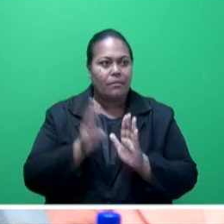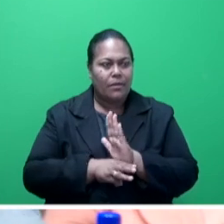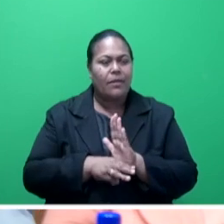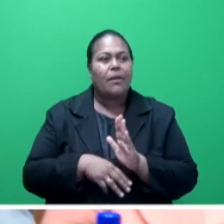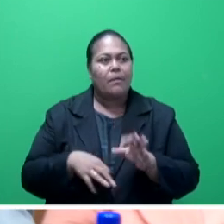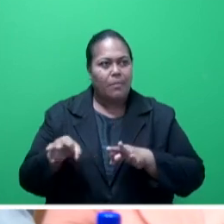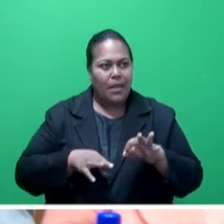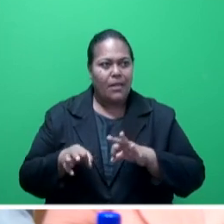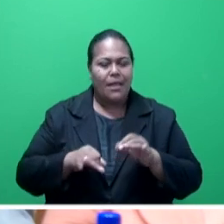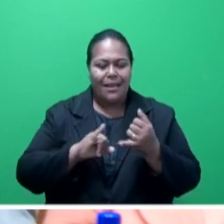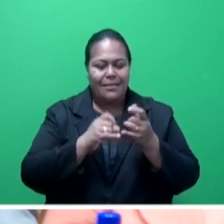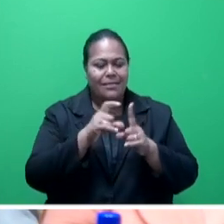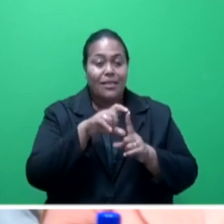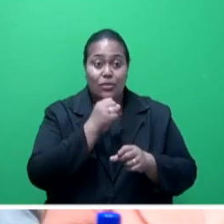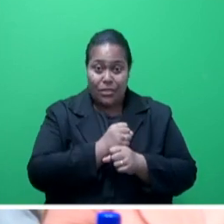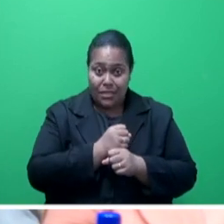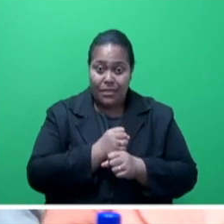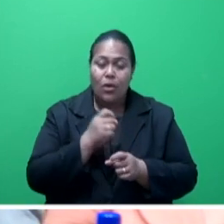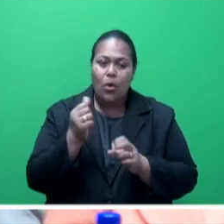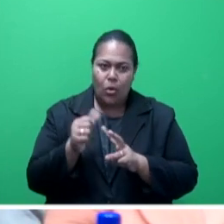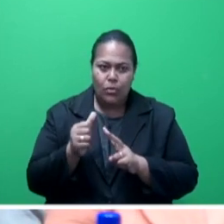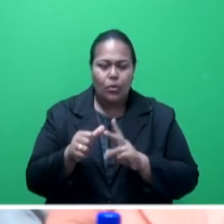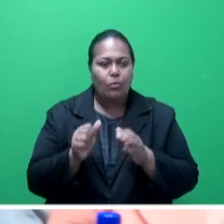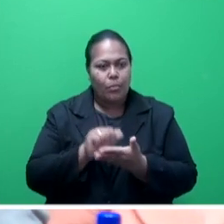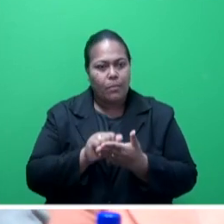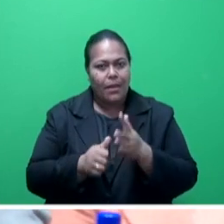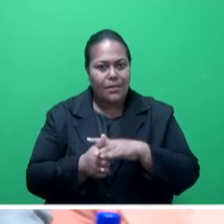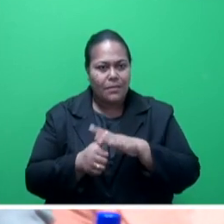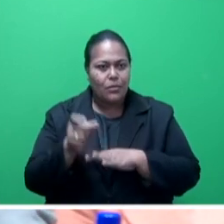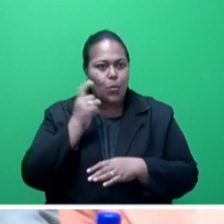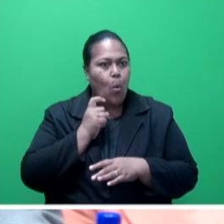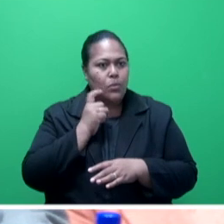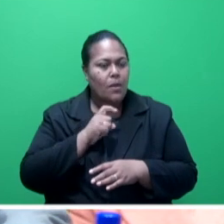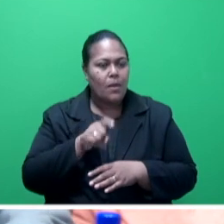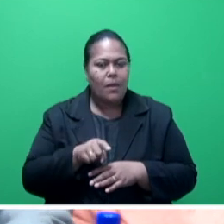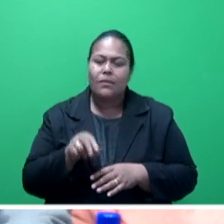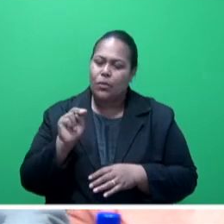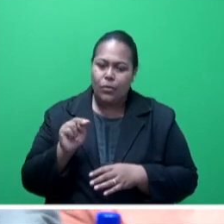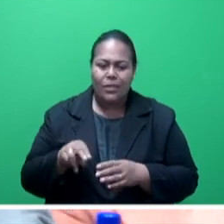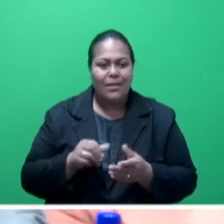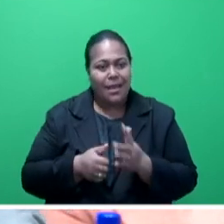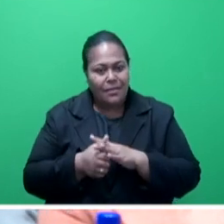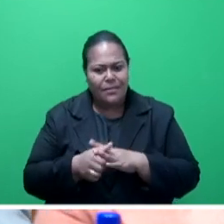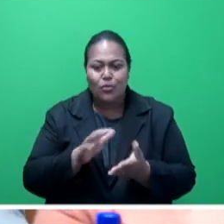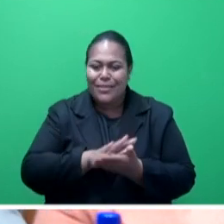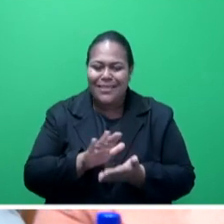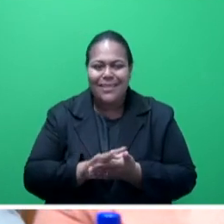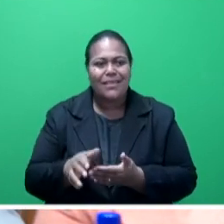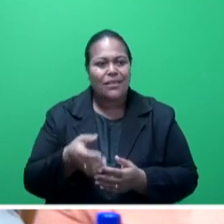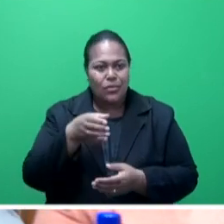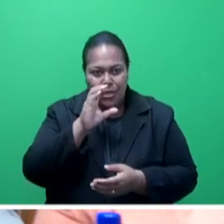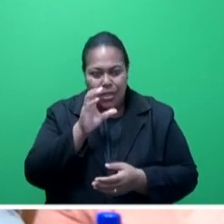sanitation. Currently, just over 80% of the total population has access to clean drinking water, whilst 28%